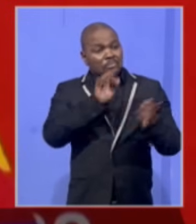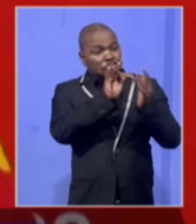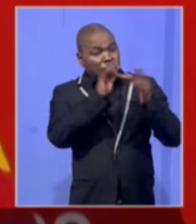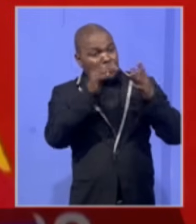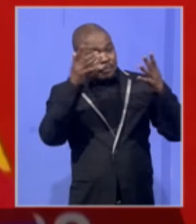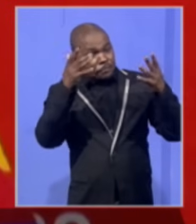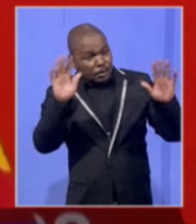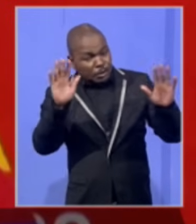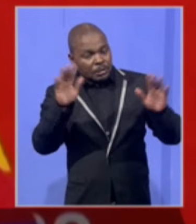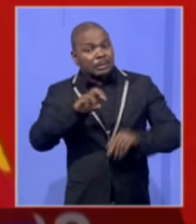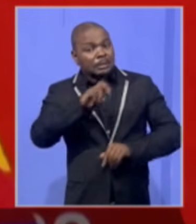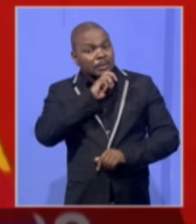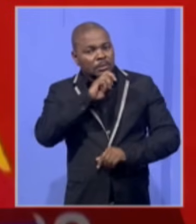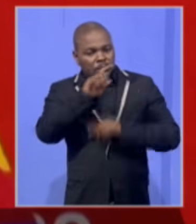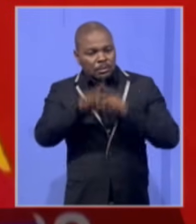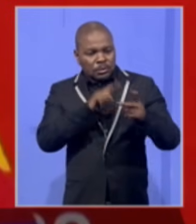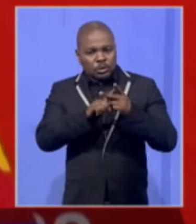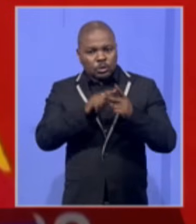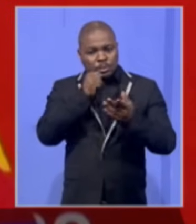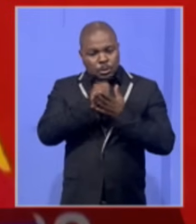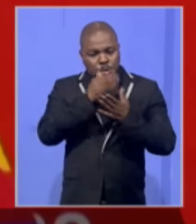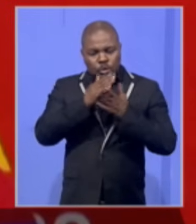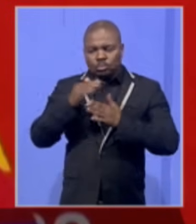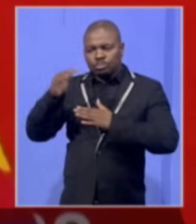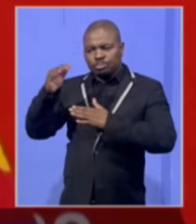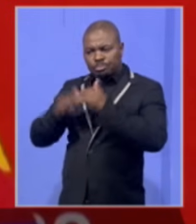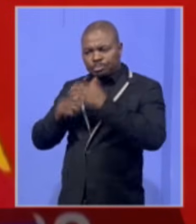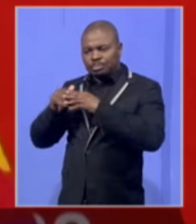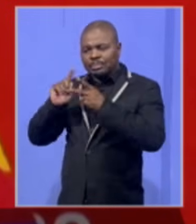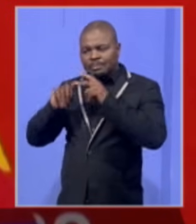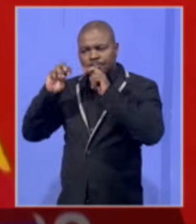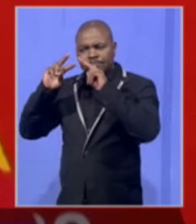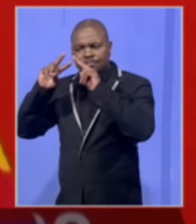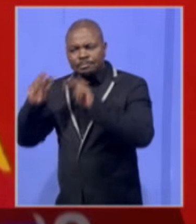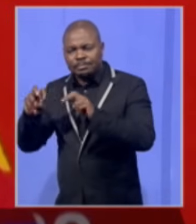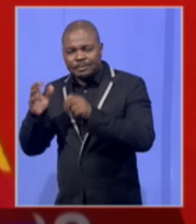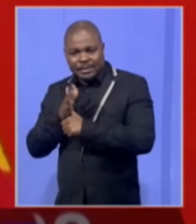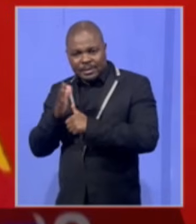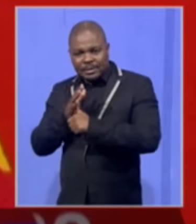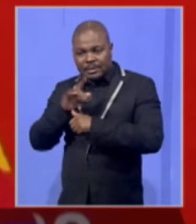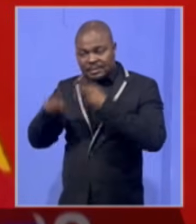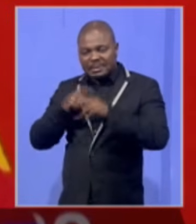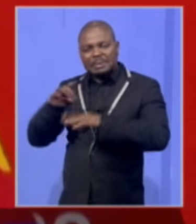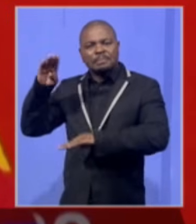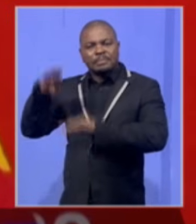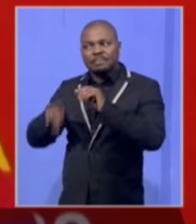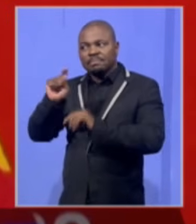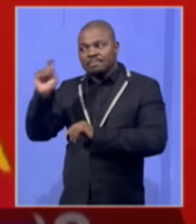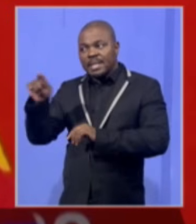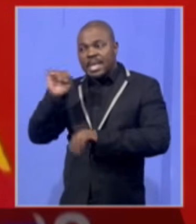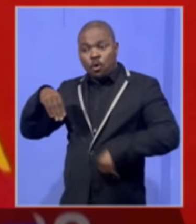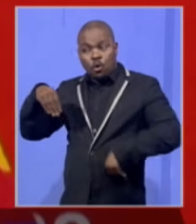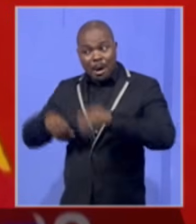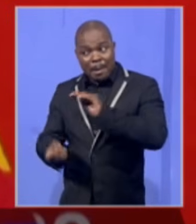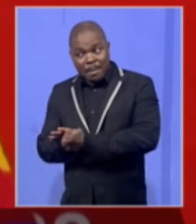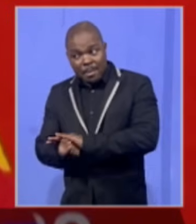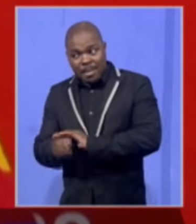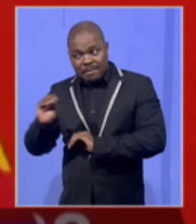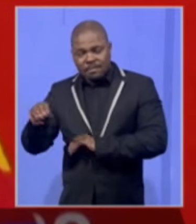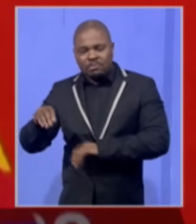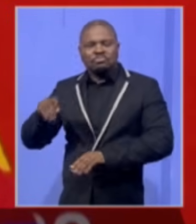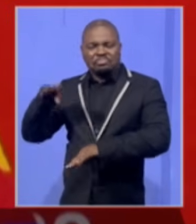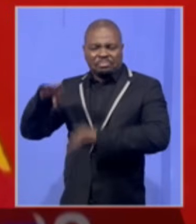bonnete ba gore sengwe le sengwe se re mo go di dira ntse se dira se investigatiwe mme go nne le ditlamorago for bogwenegwene bo ile gore motse bo tsweletse